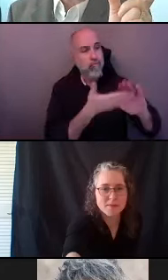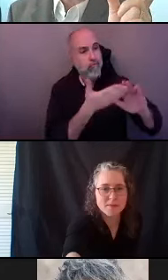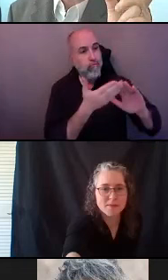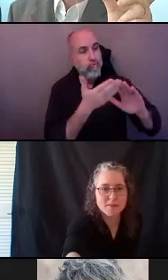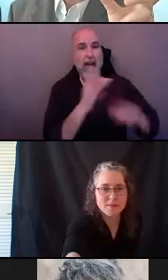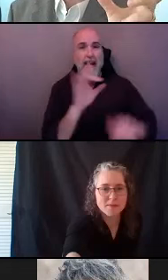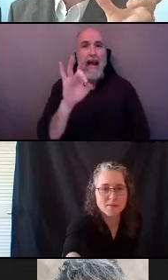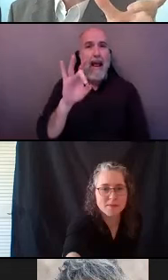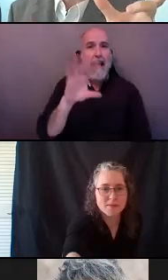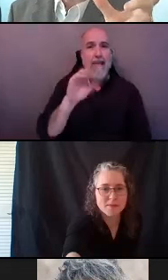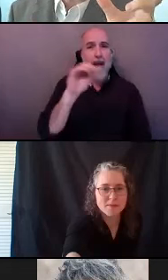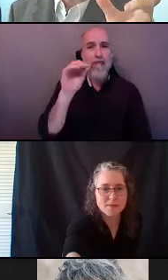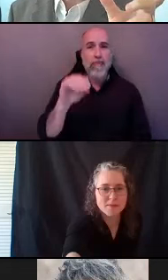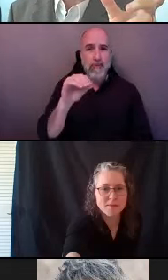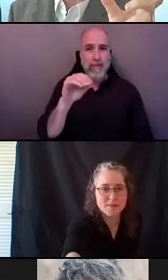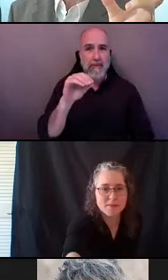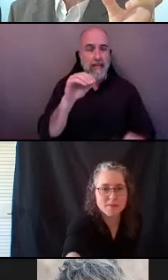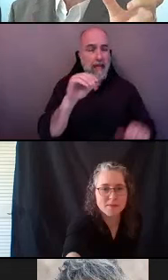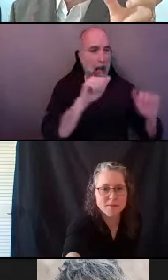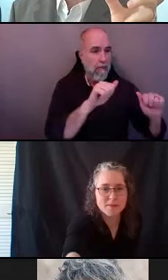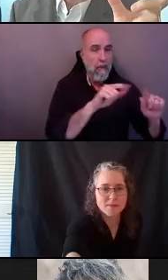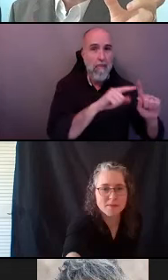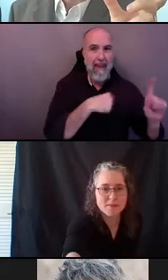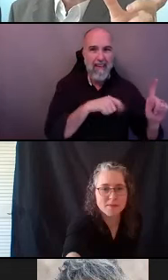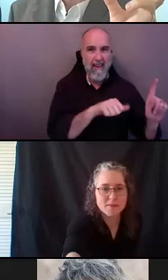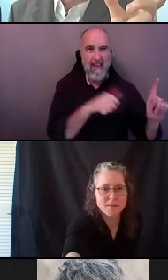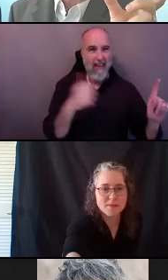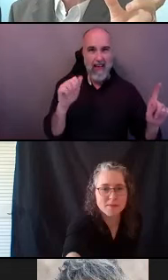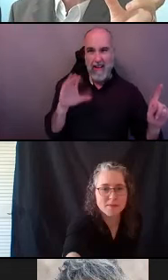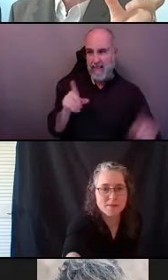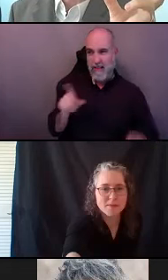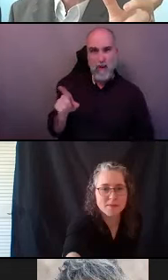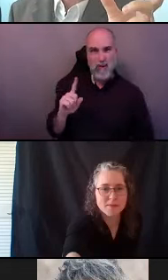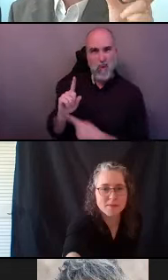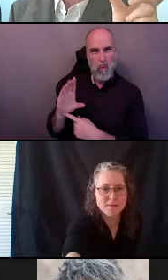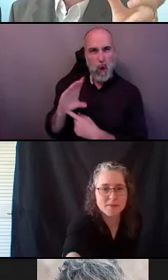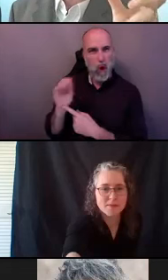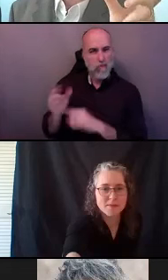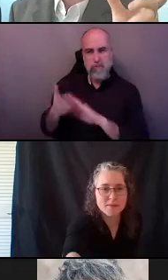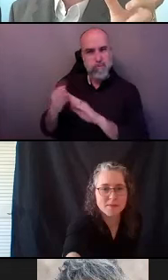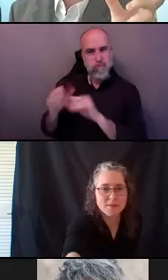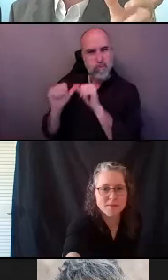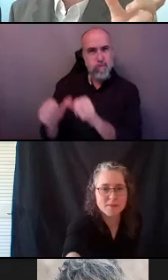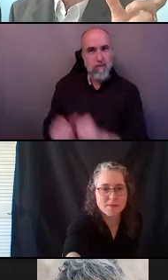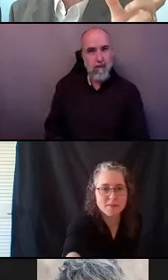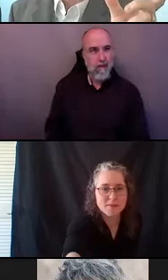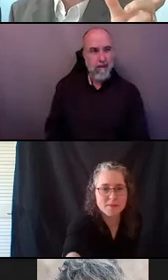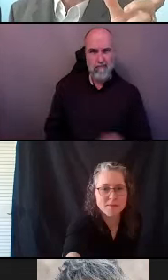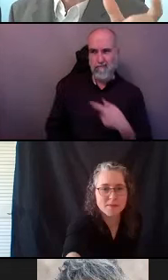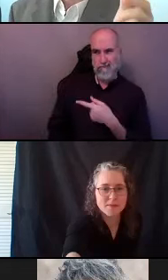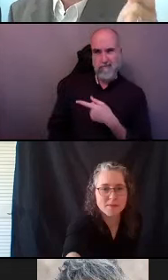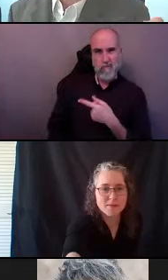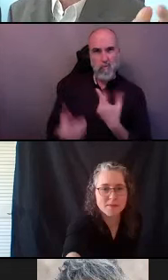capacity, and you have another air conditioner that's working on 100% capacity, I think you'd want to work on the